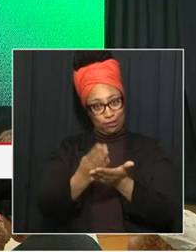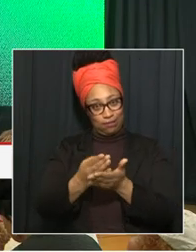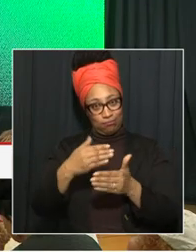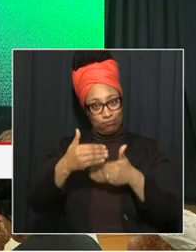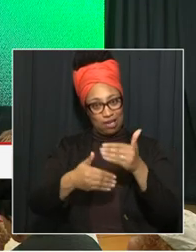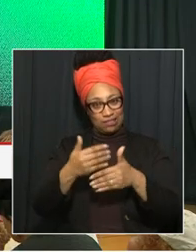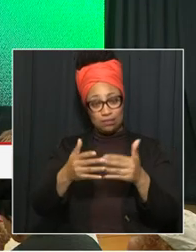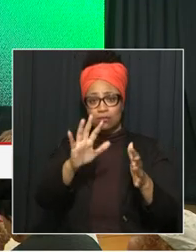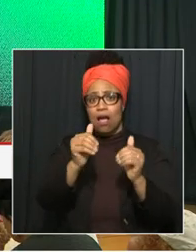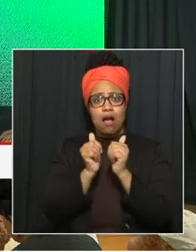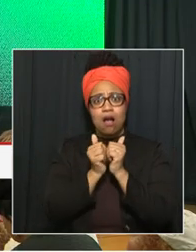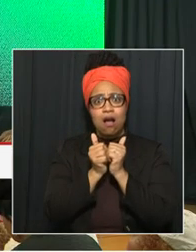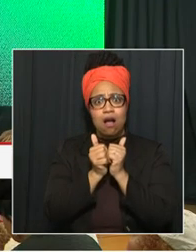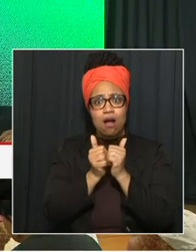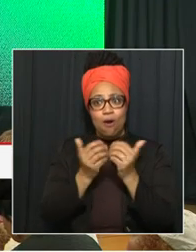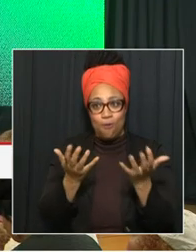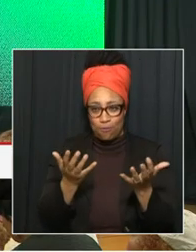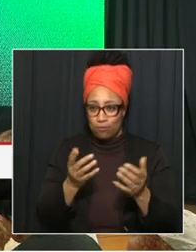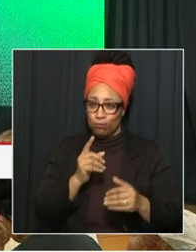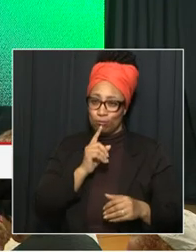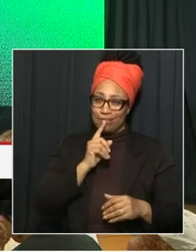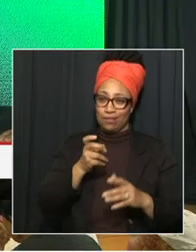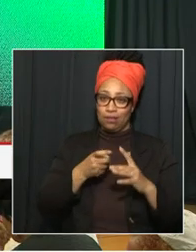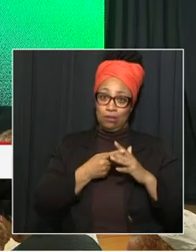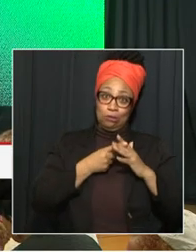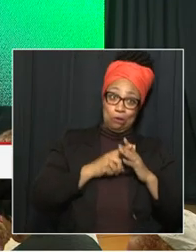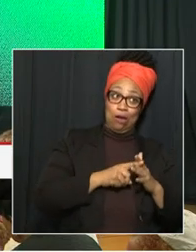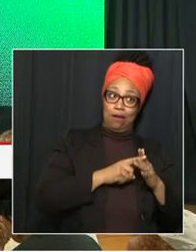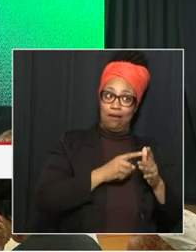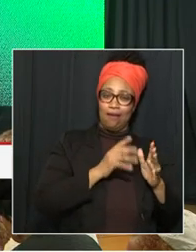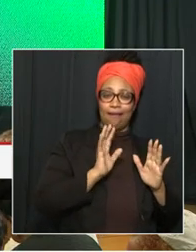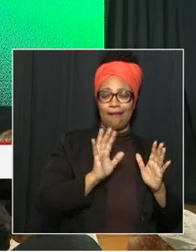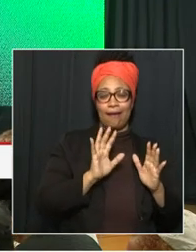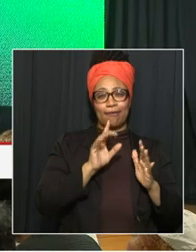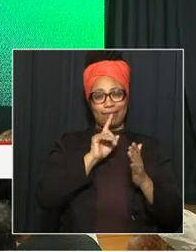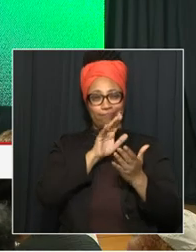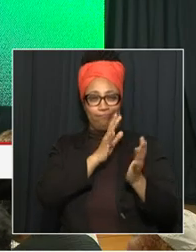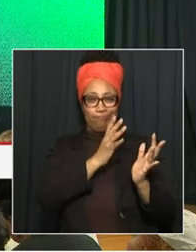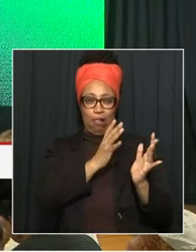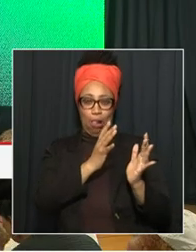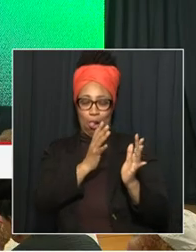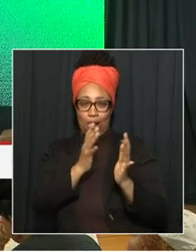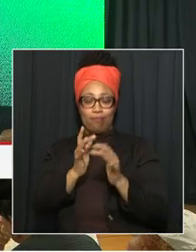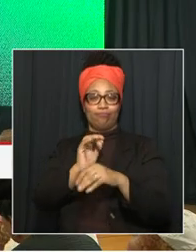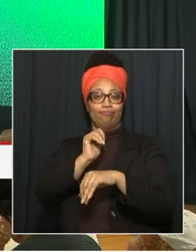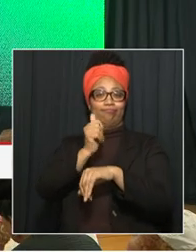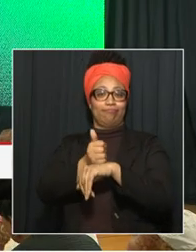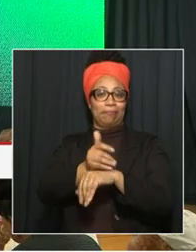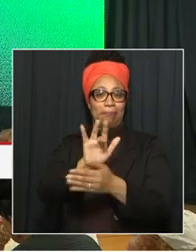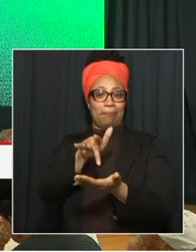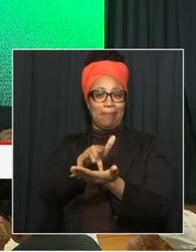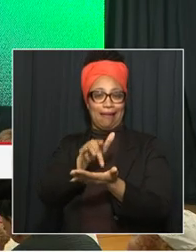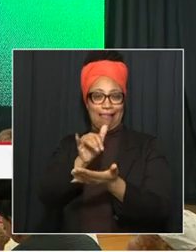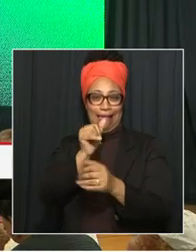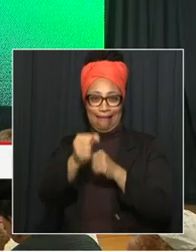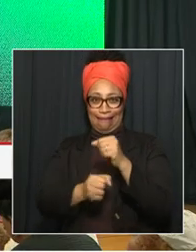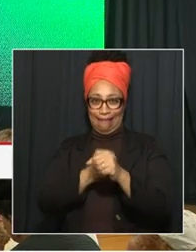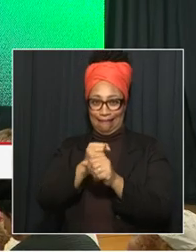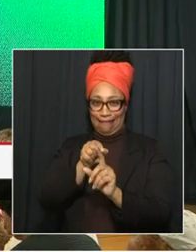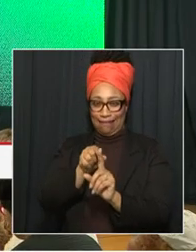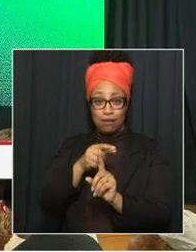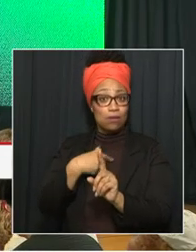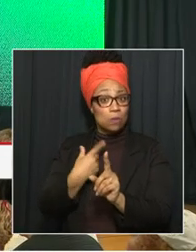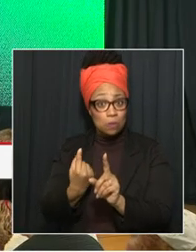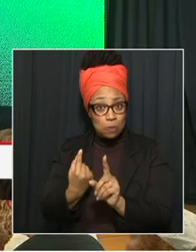sort of in the middle of our budget process, after I've heard some from our directors, some